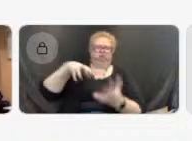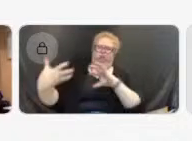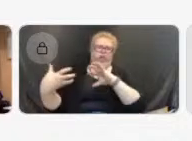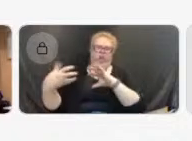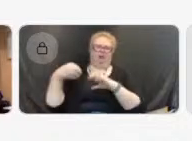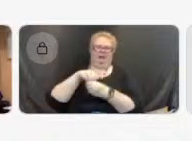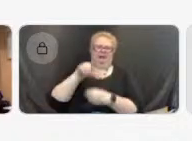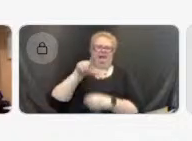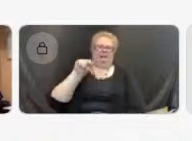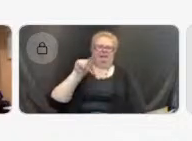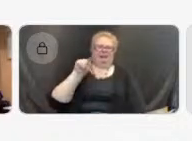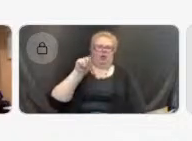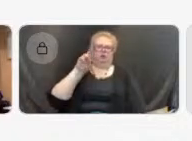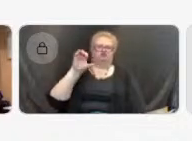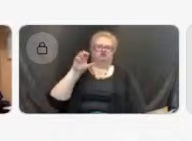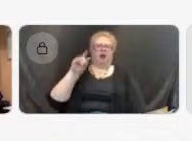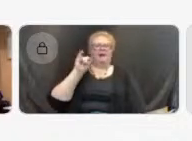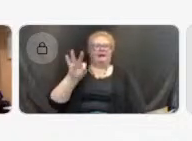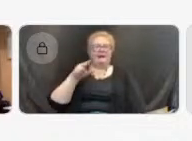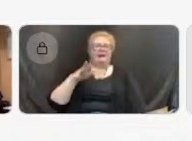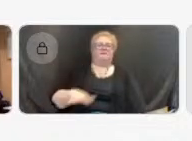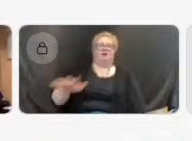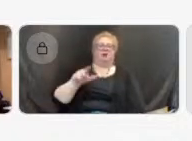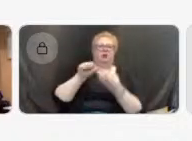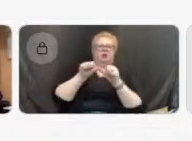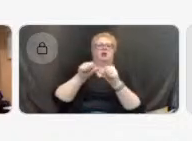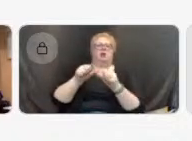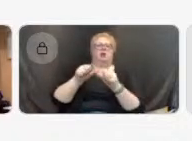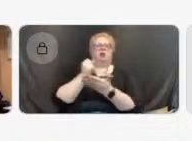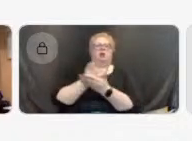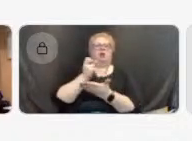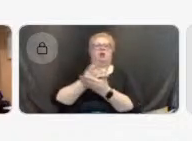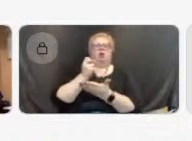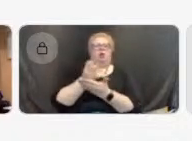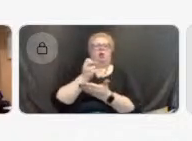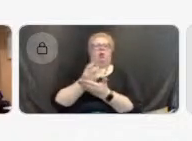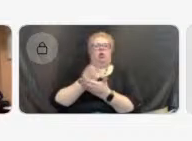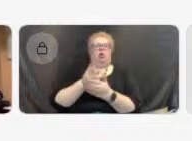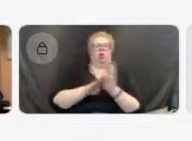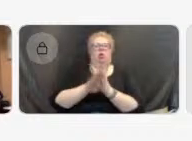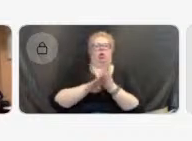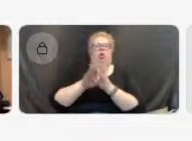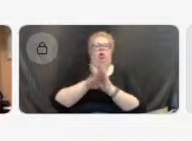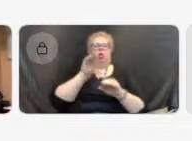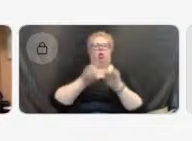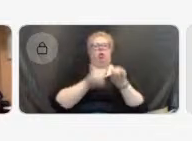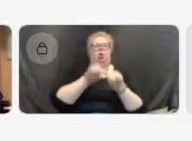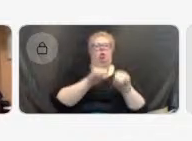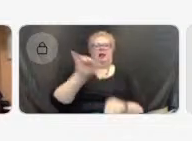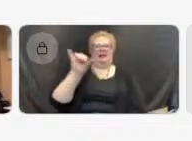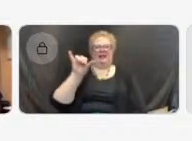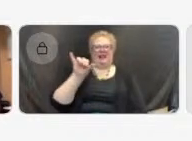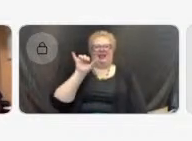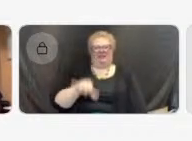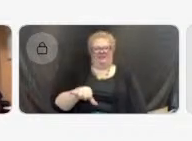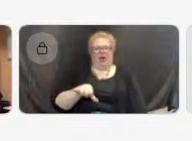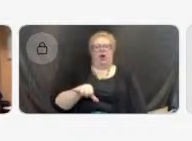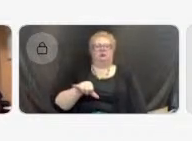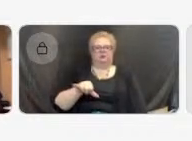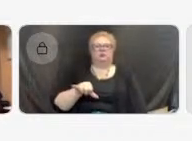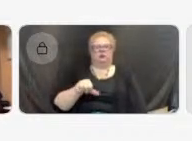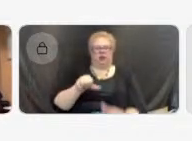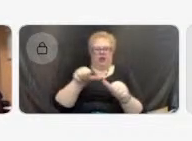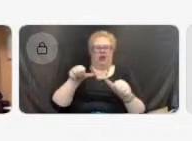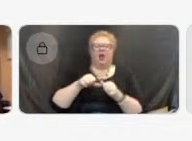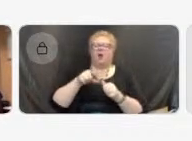approving annexation developments like Crystal Valley Trails, with no regard to the surrounding community